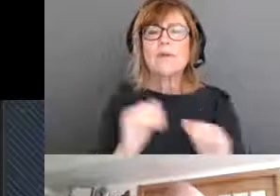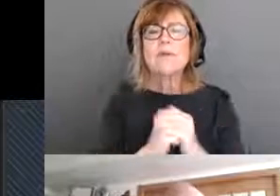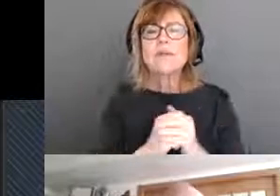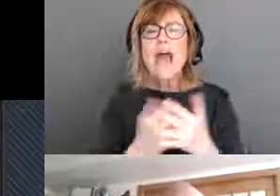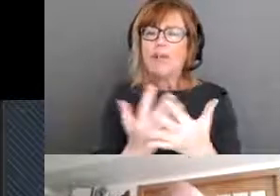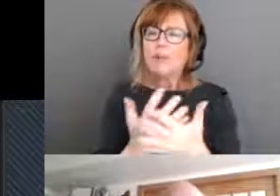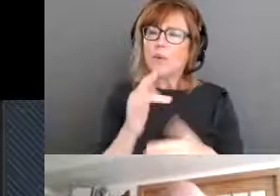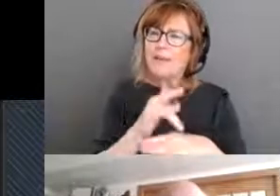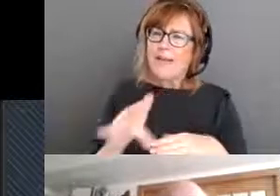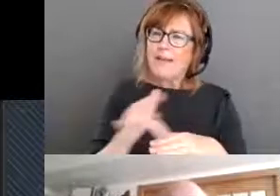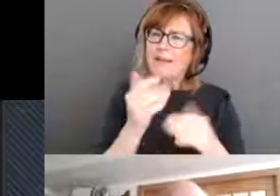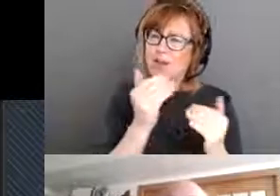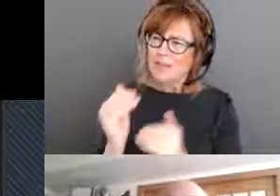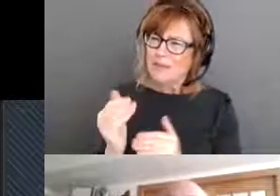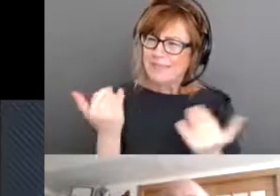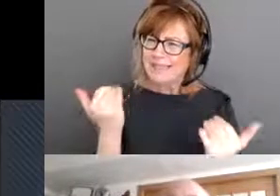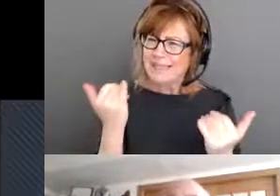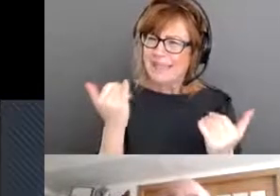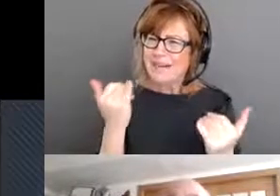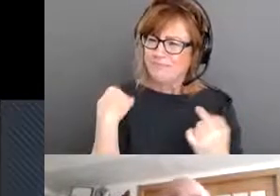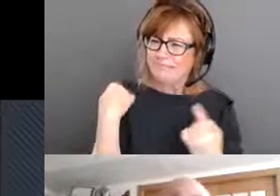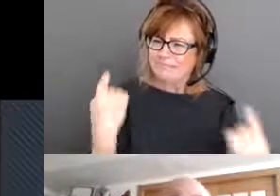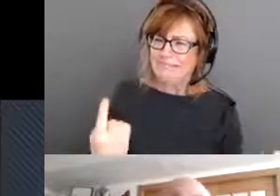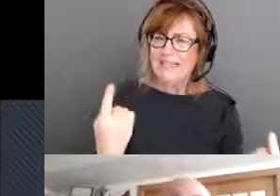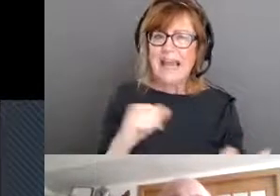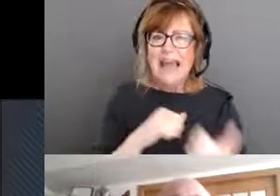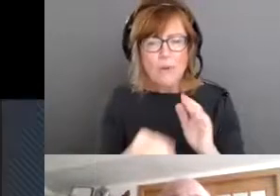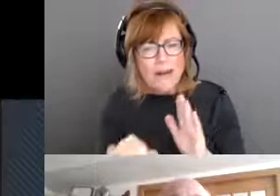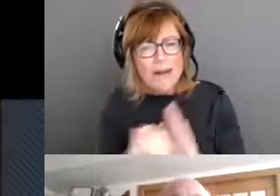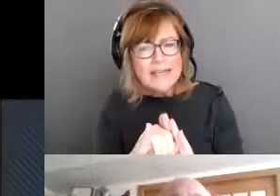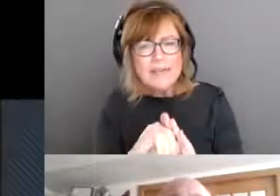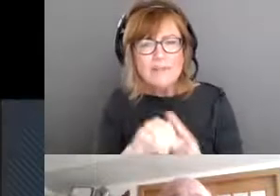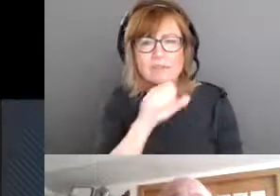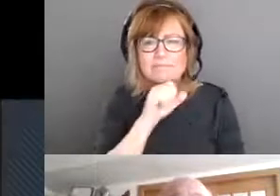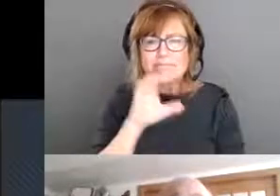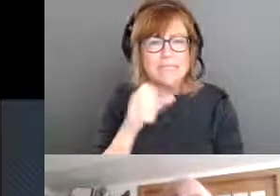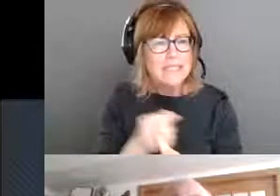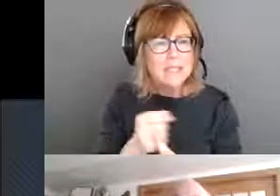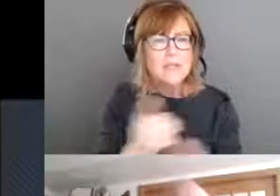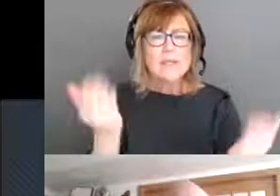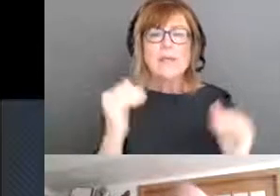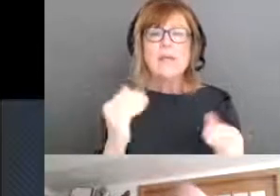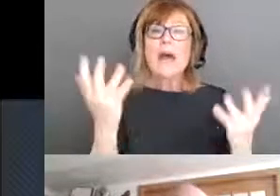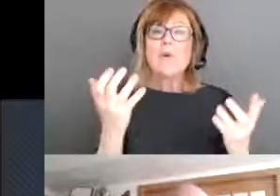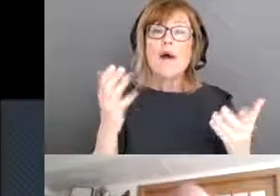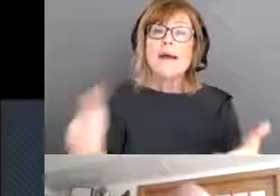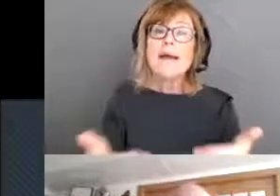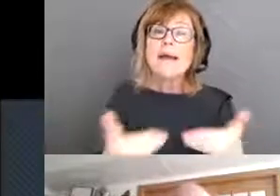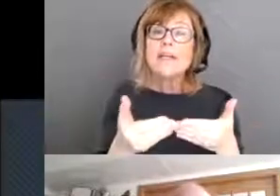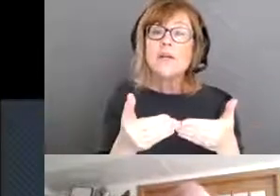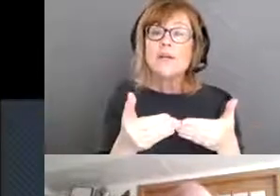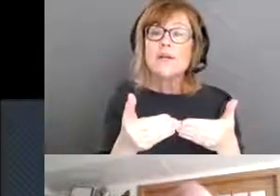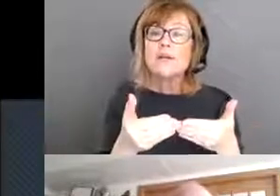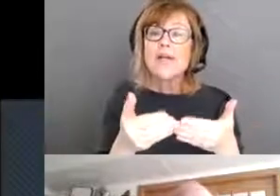tools that have been available to identify mistreatment of older adults, to introduce the Elder Abuse